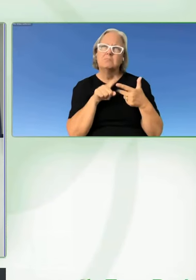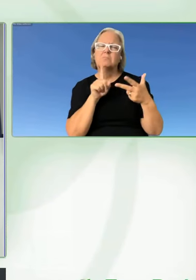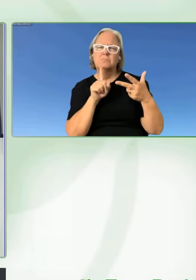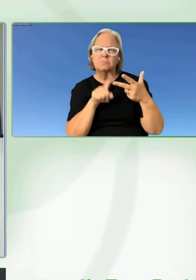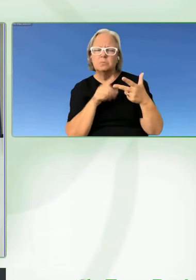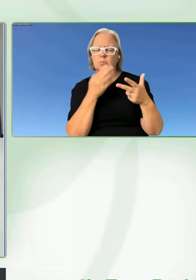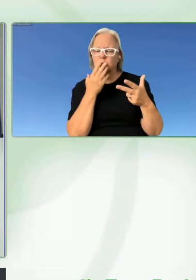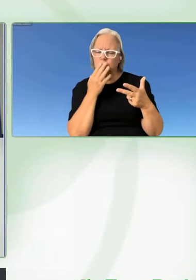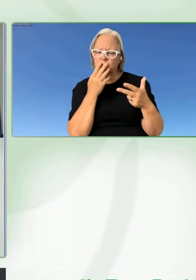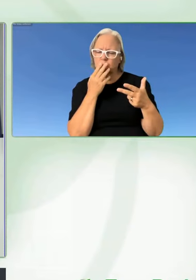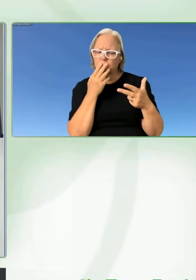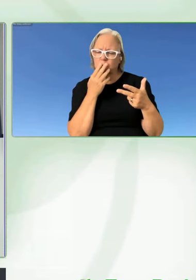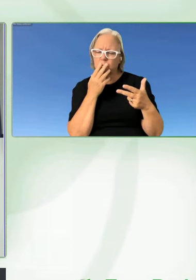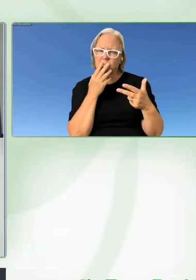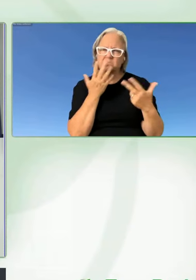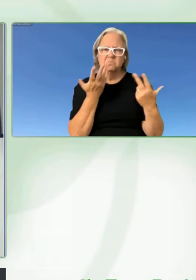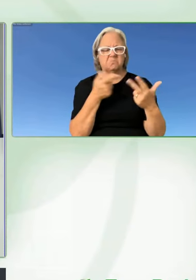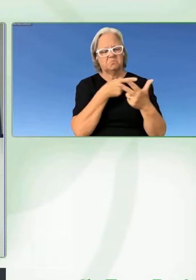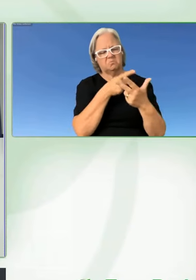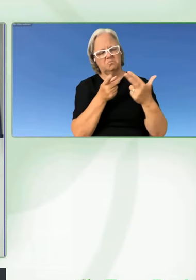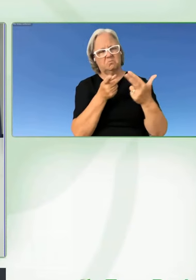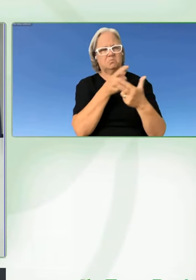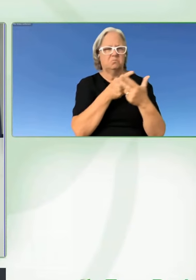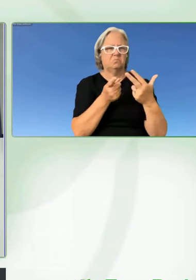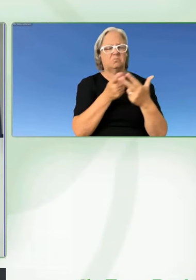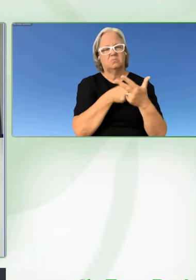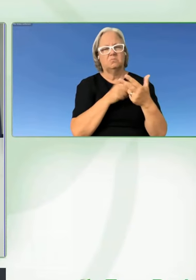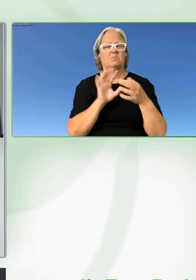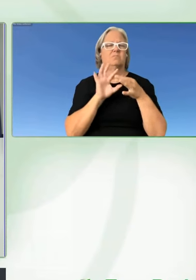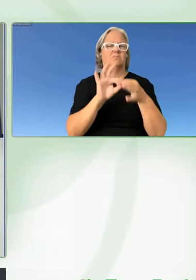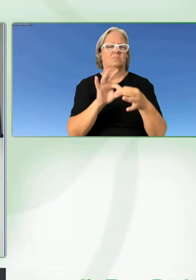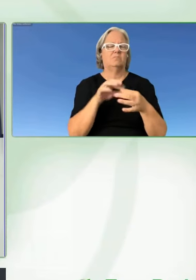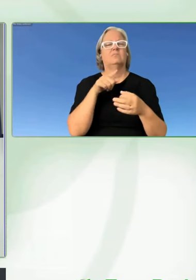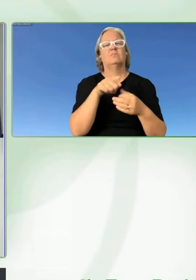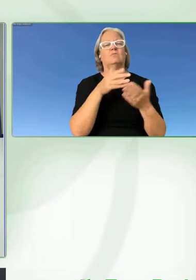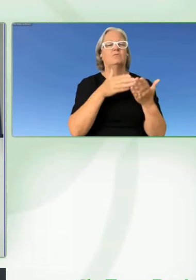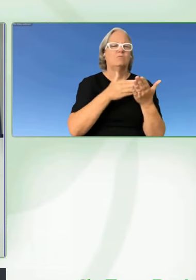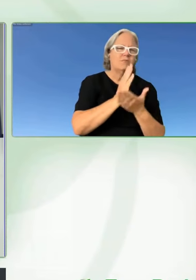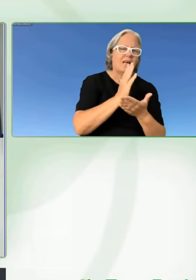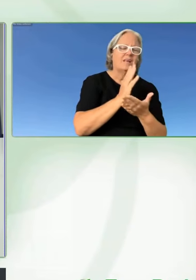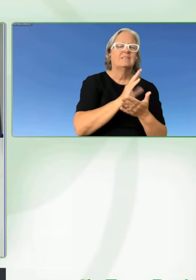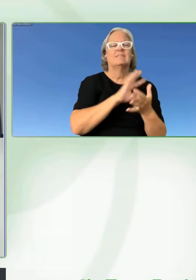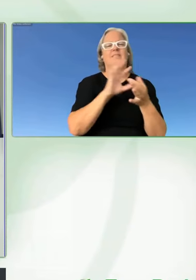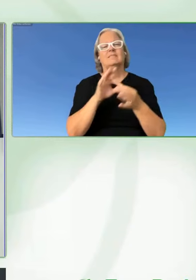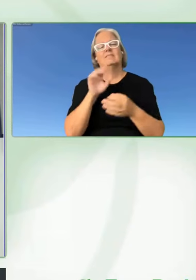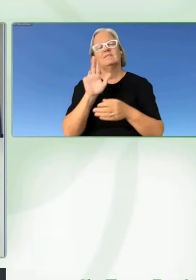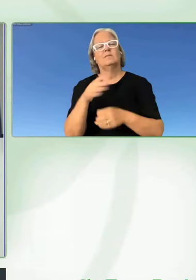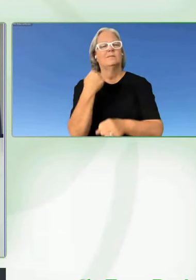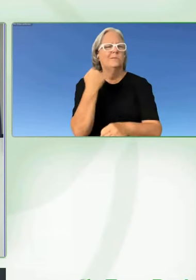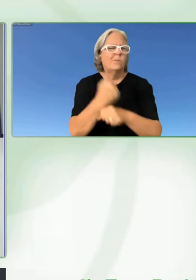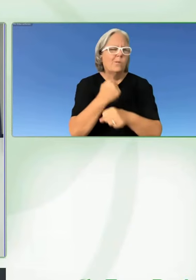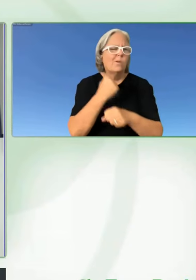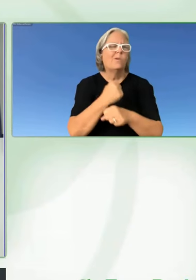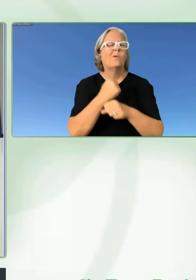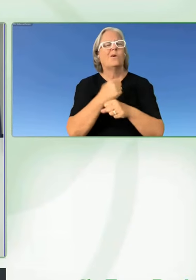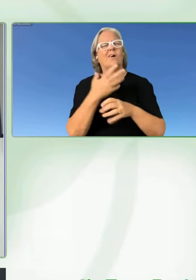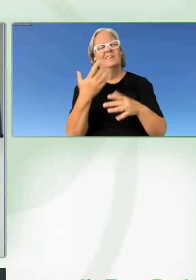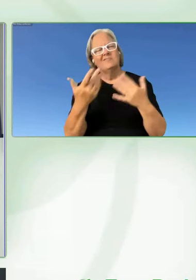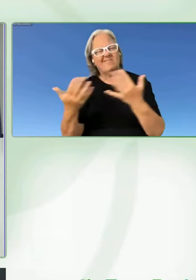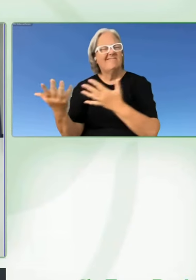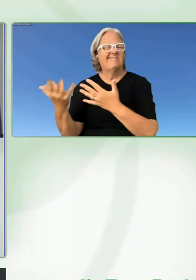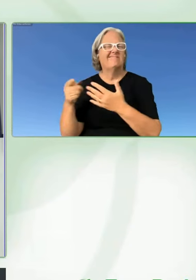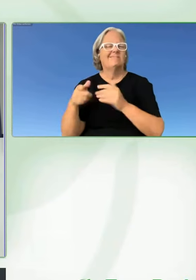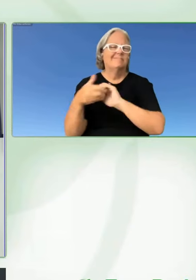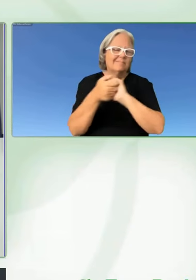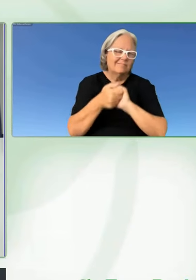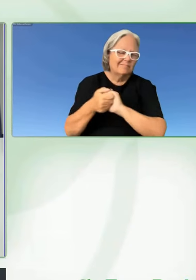aspects relevant to rights when it comes to the employee inclusion in the employment, etc. And I